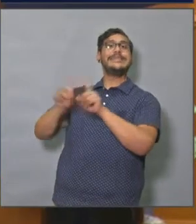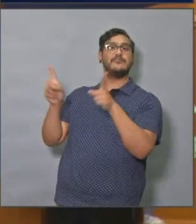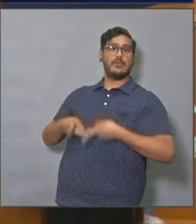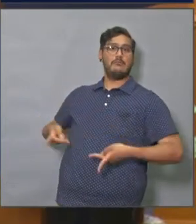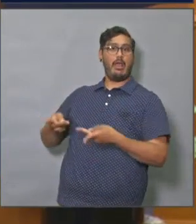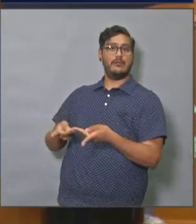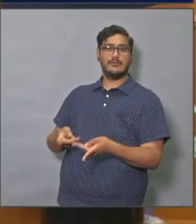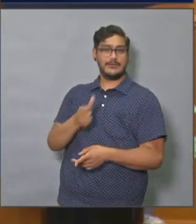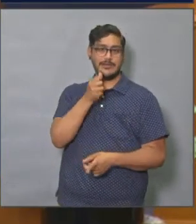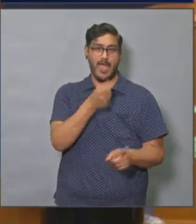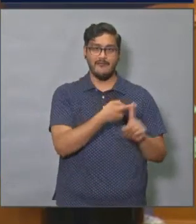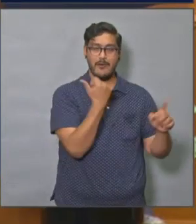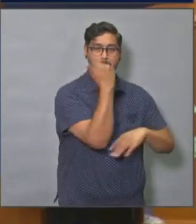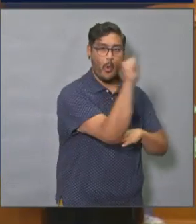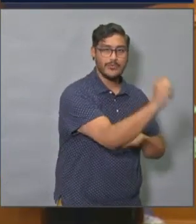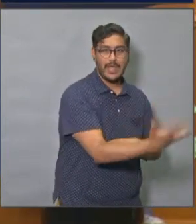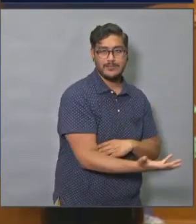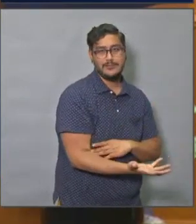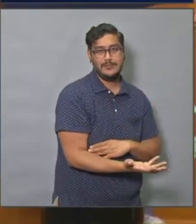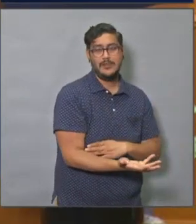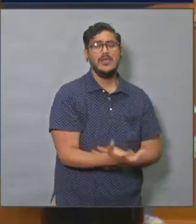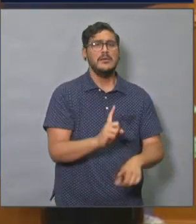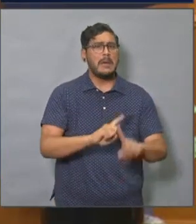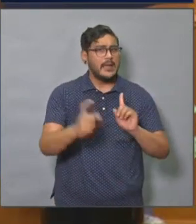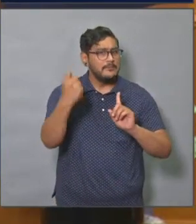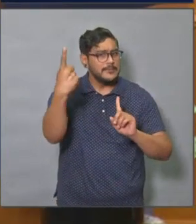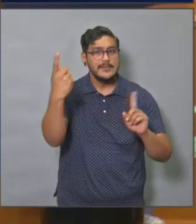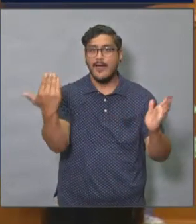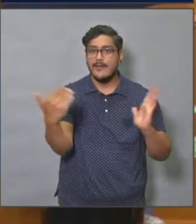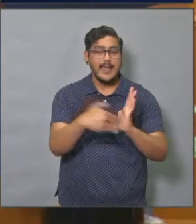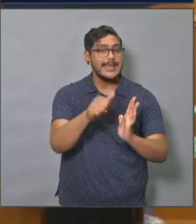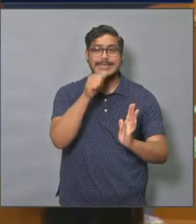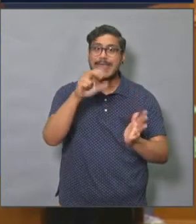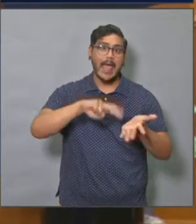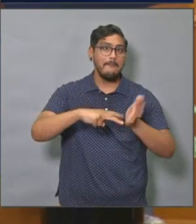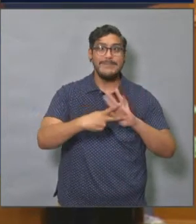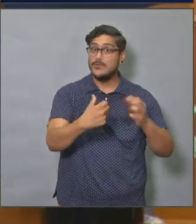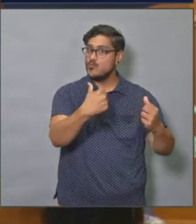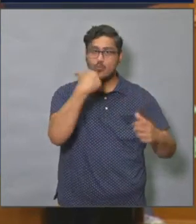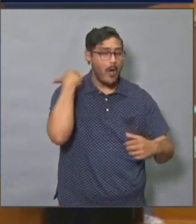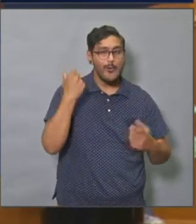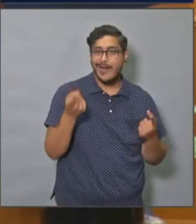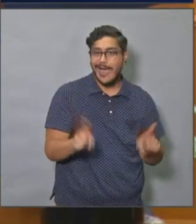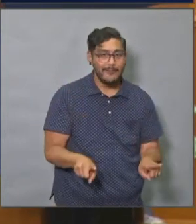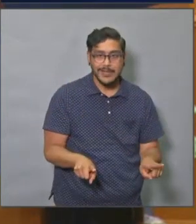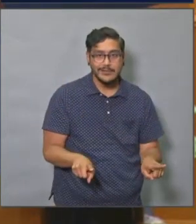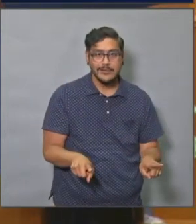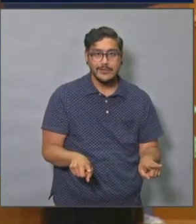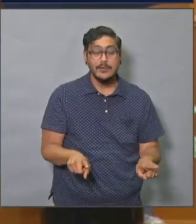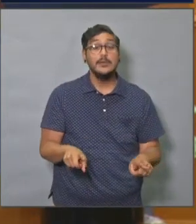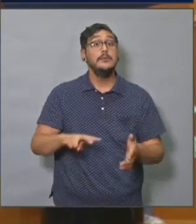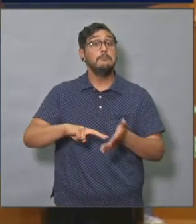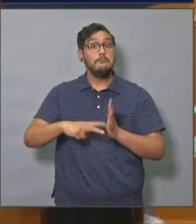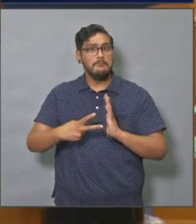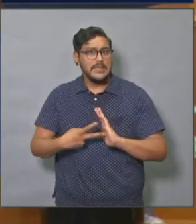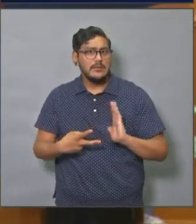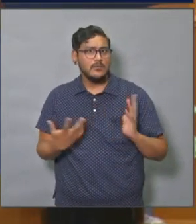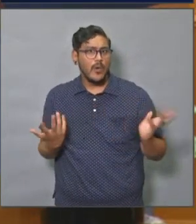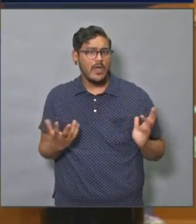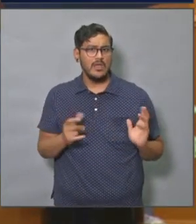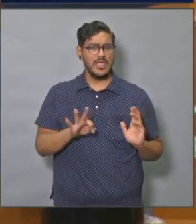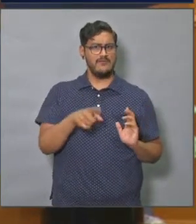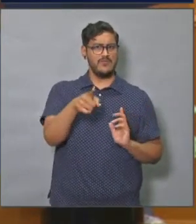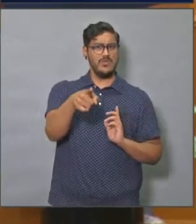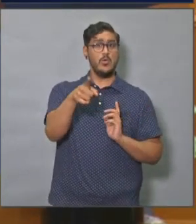mean that that's not happening for sure, and it definitely doesn't mean that if you were at a protest and you felt like you were in a